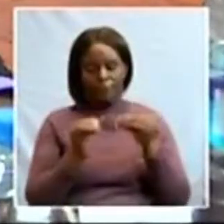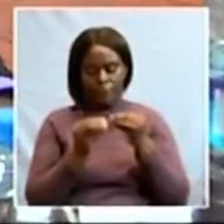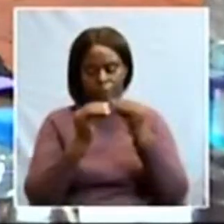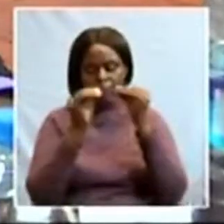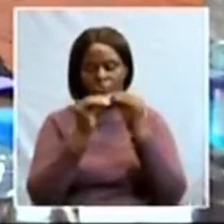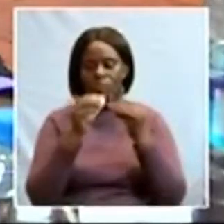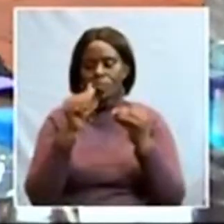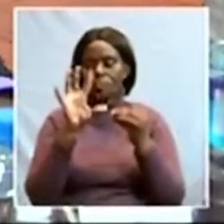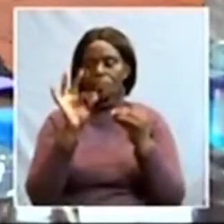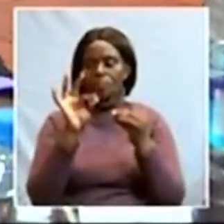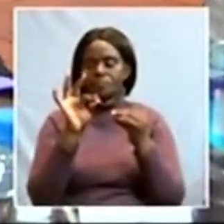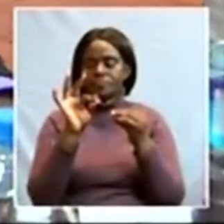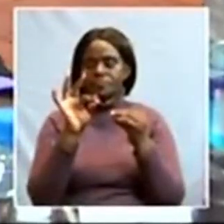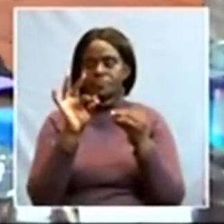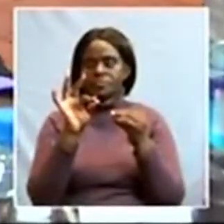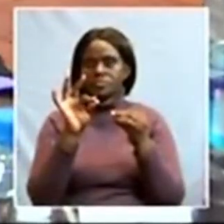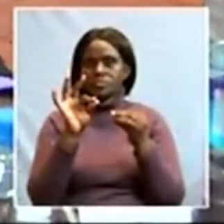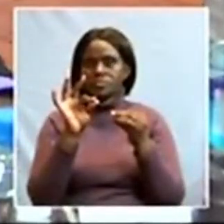sum of 19